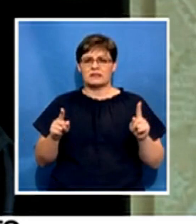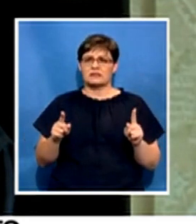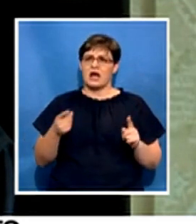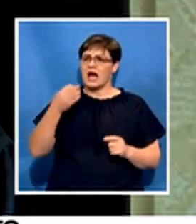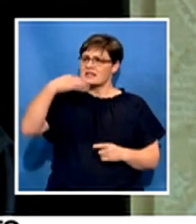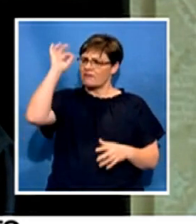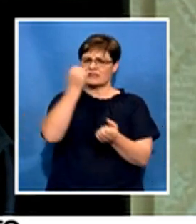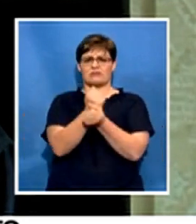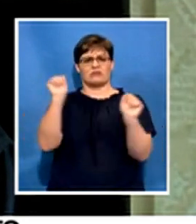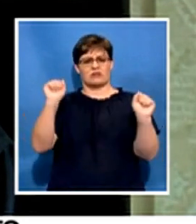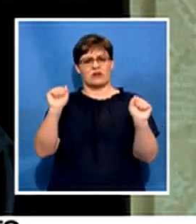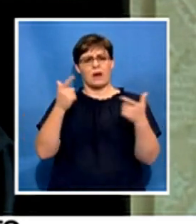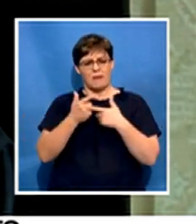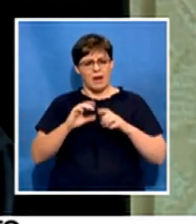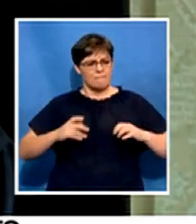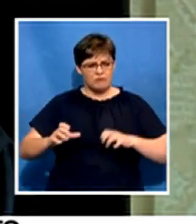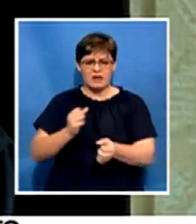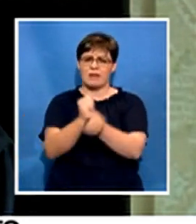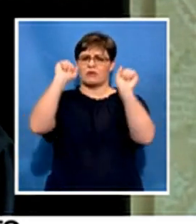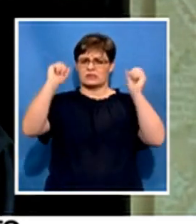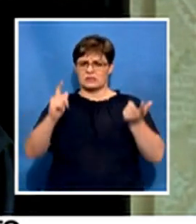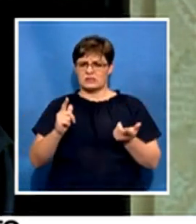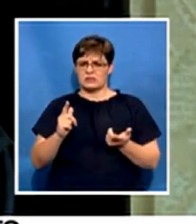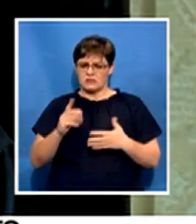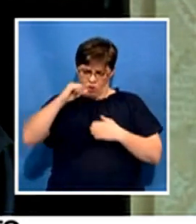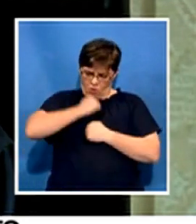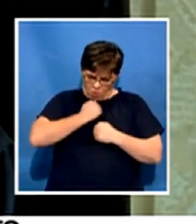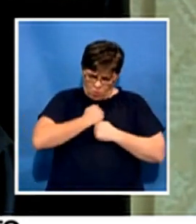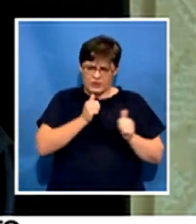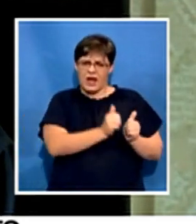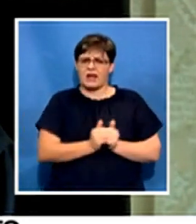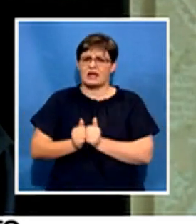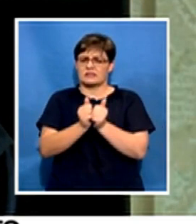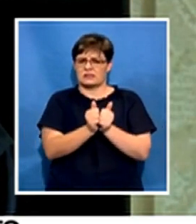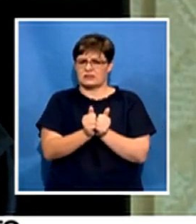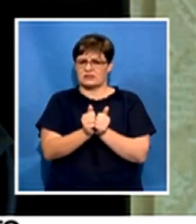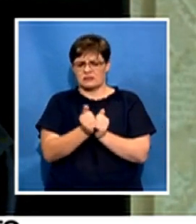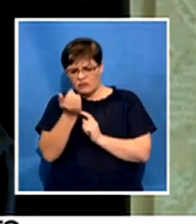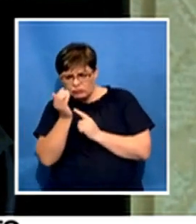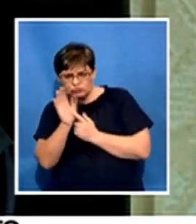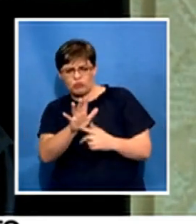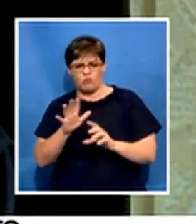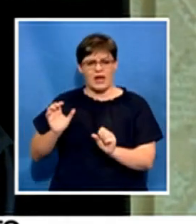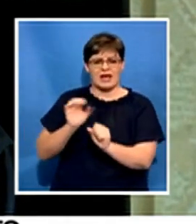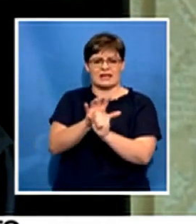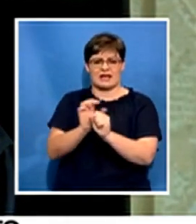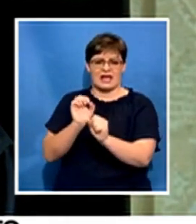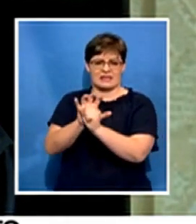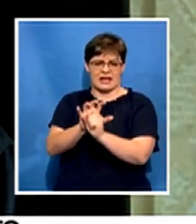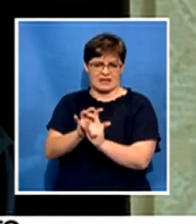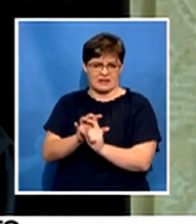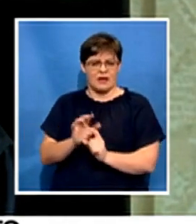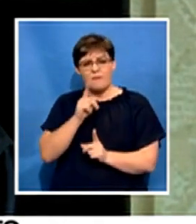is part of our own alliance perpetrating these attacks make the case even